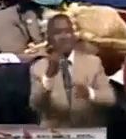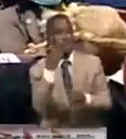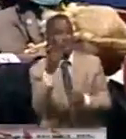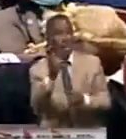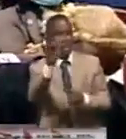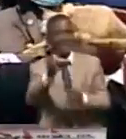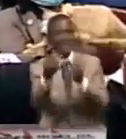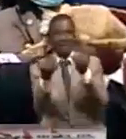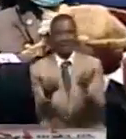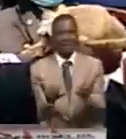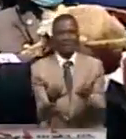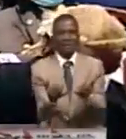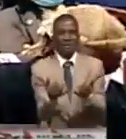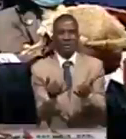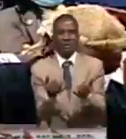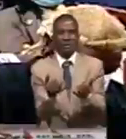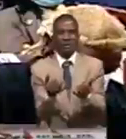that point, they